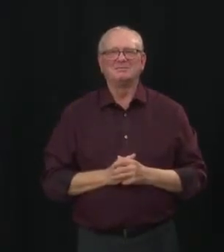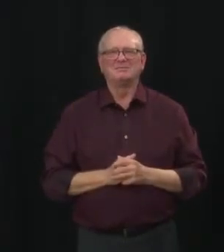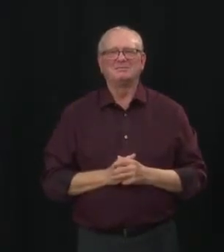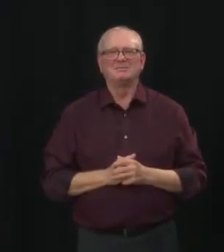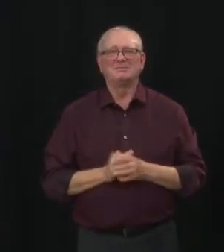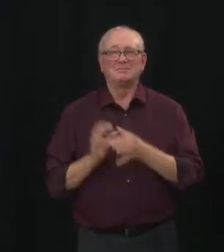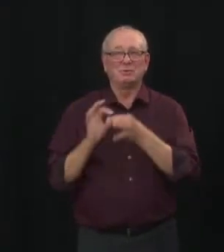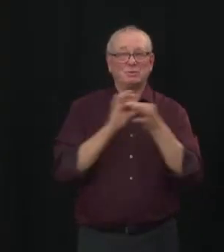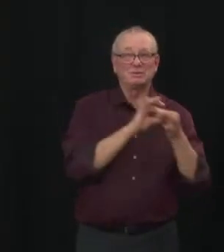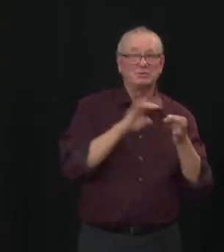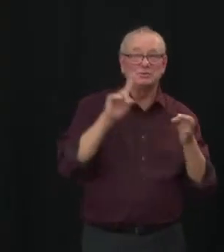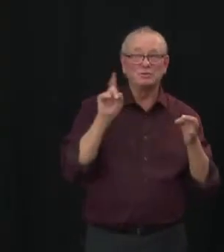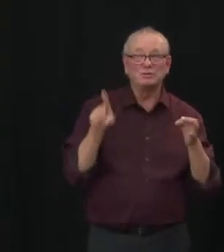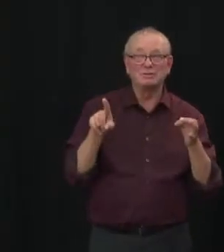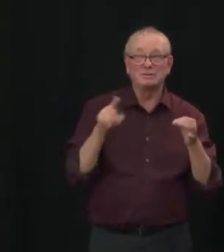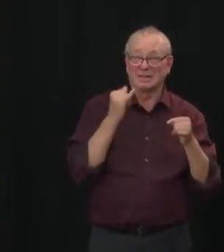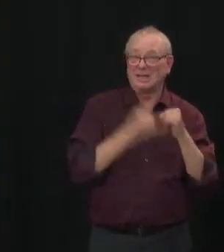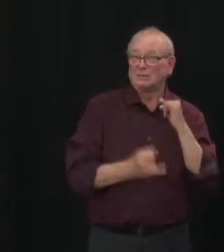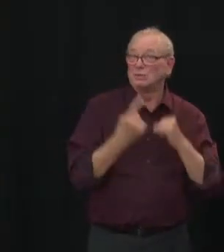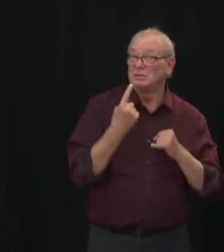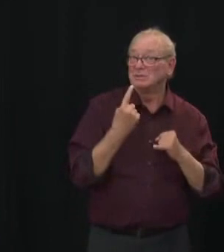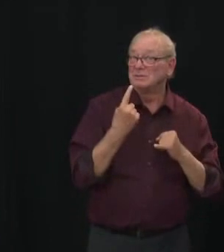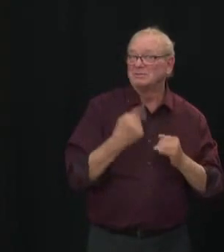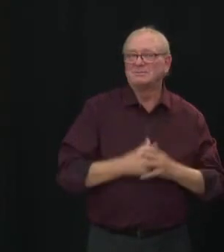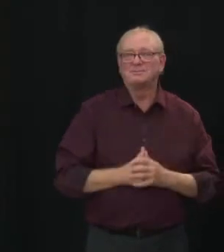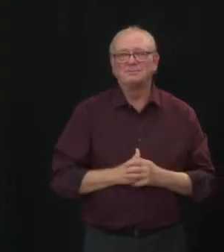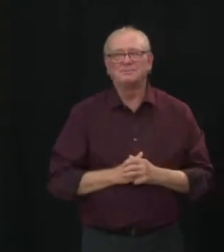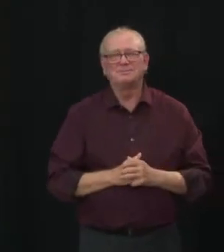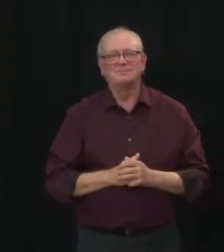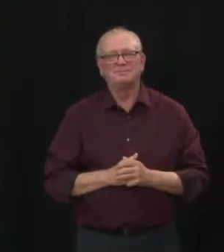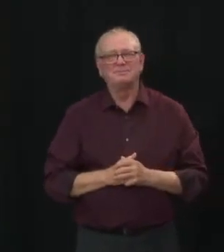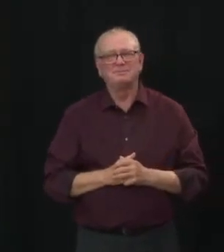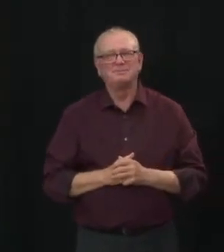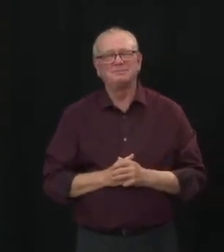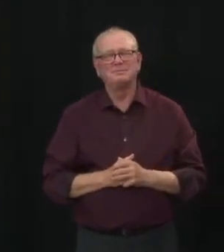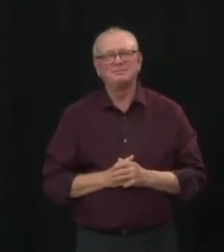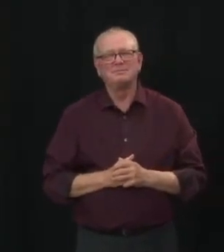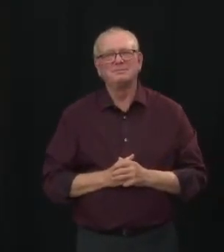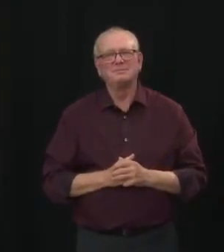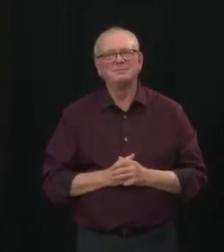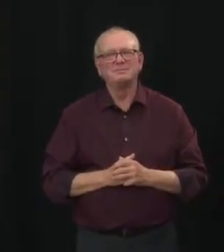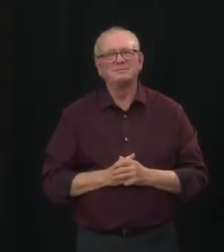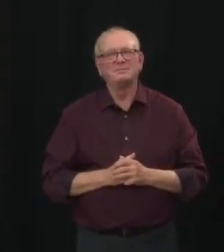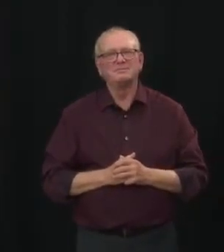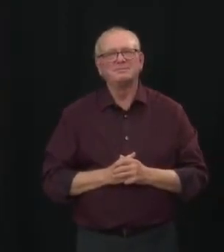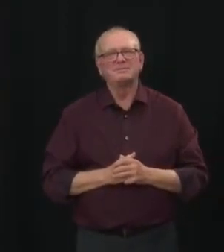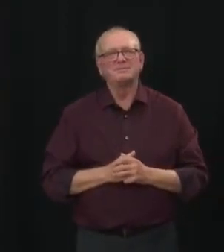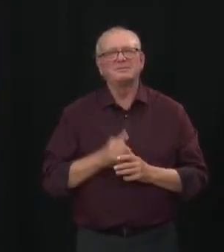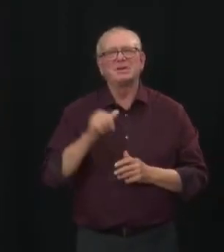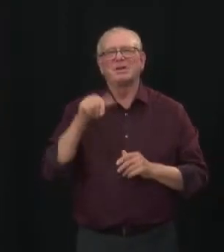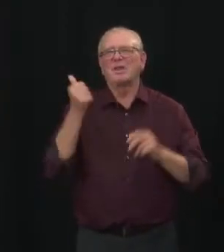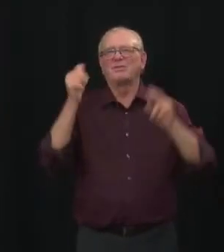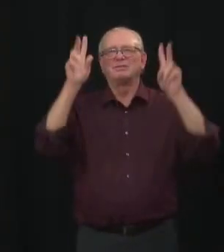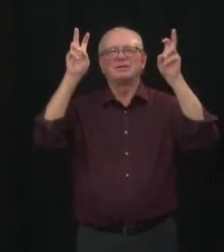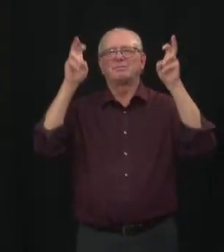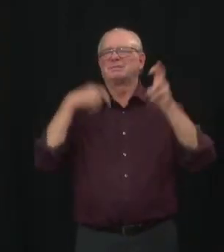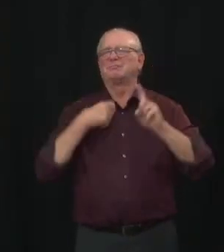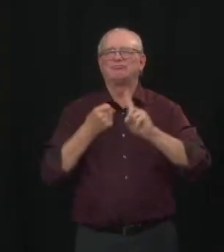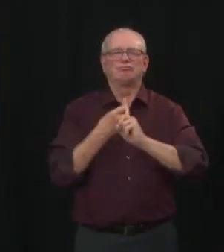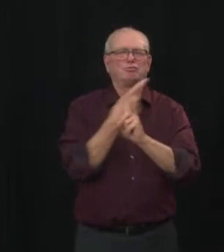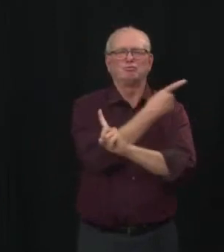question, Catherine, supplementary? Yeah, this one is on a completely different topic, and I'll address it to Health